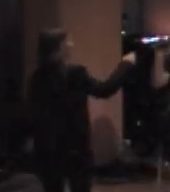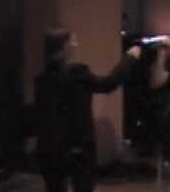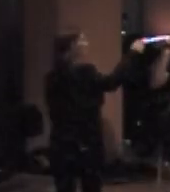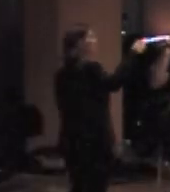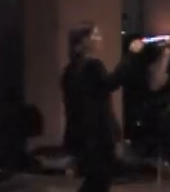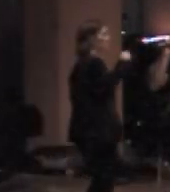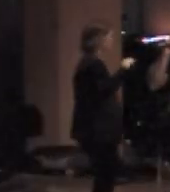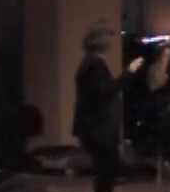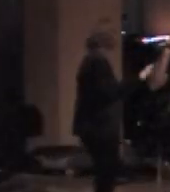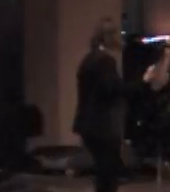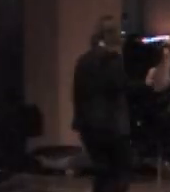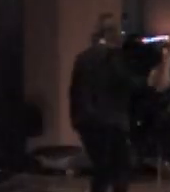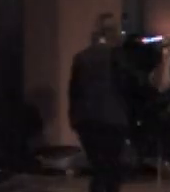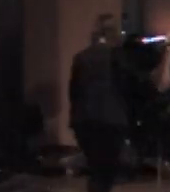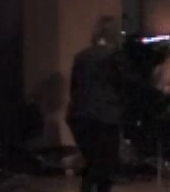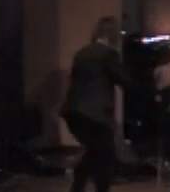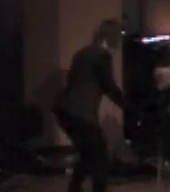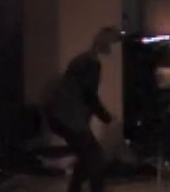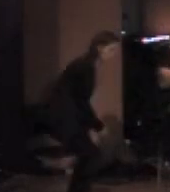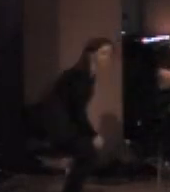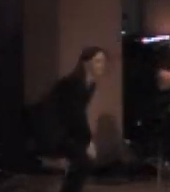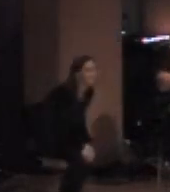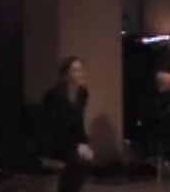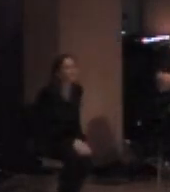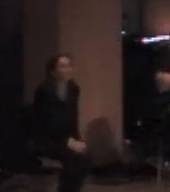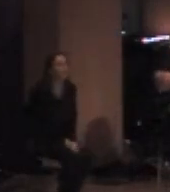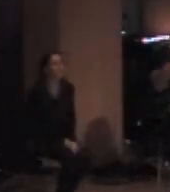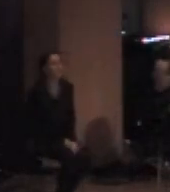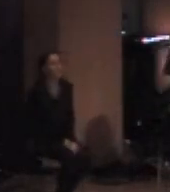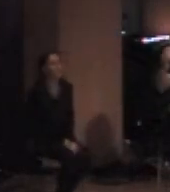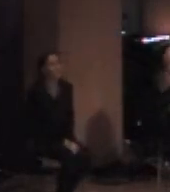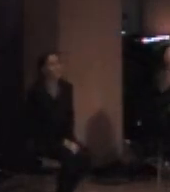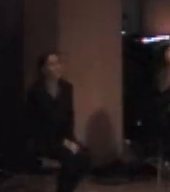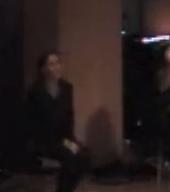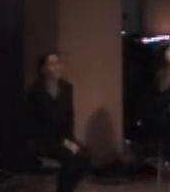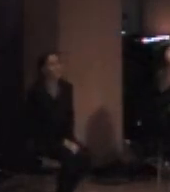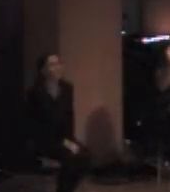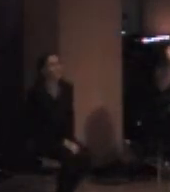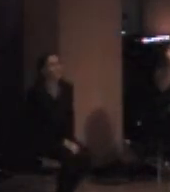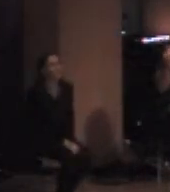yeah boom boom but